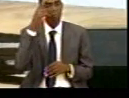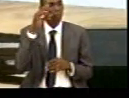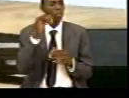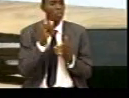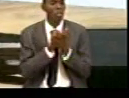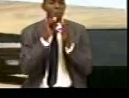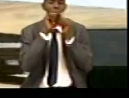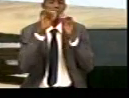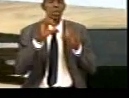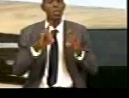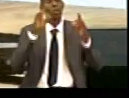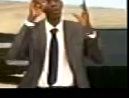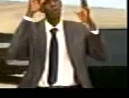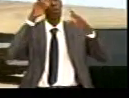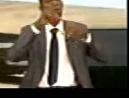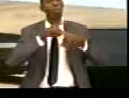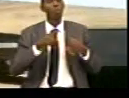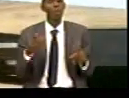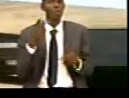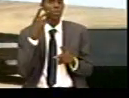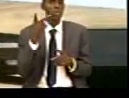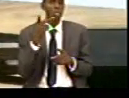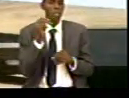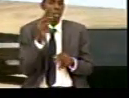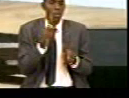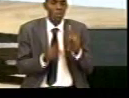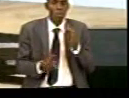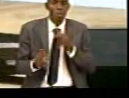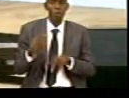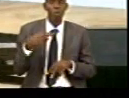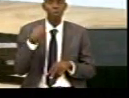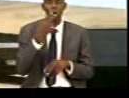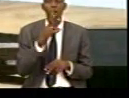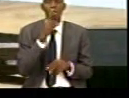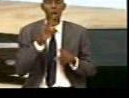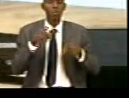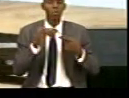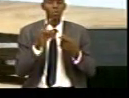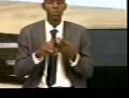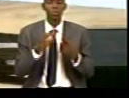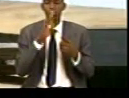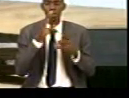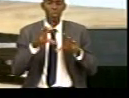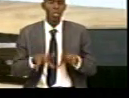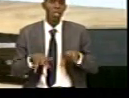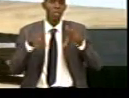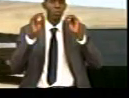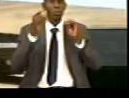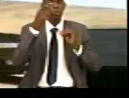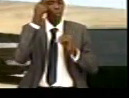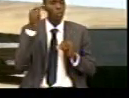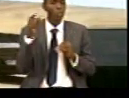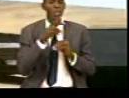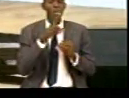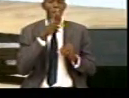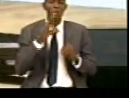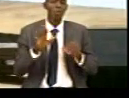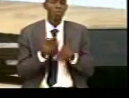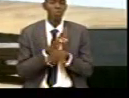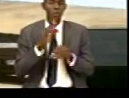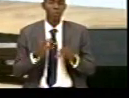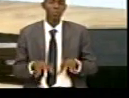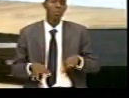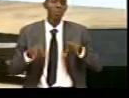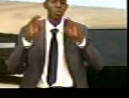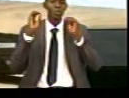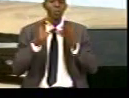hope. But you see, the people who are going to be raptured, because they are rapturable, they are people